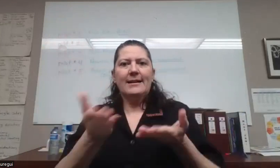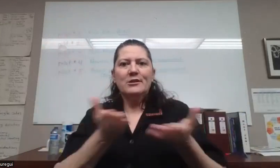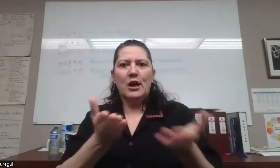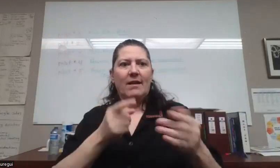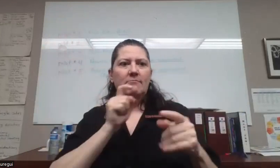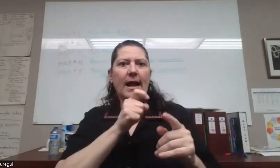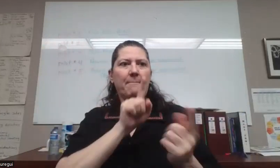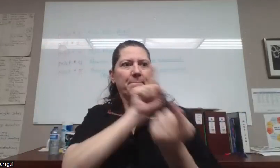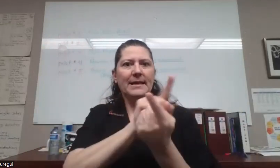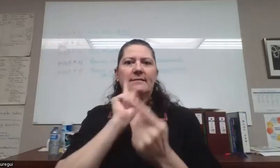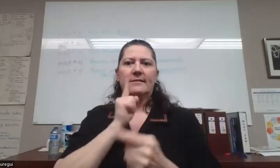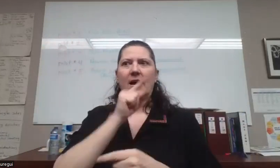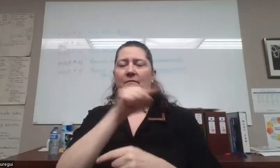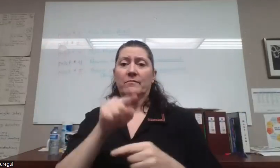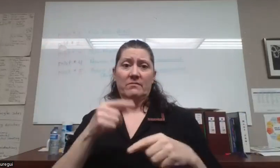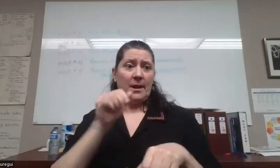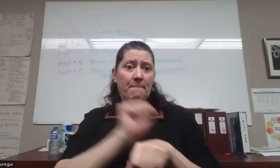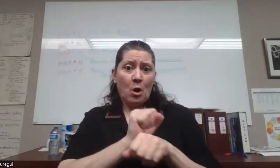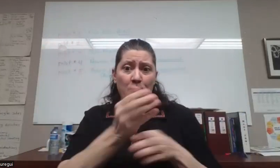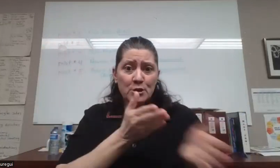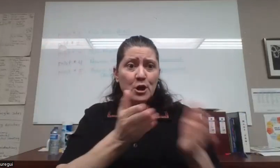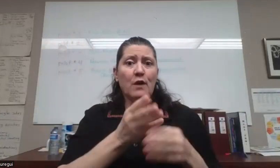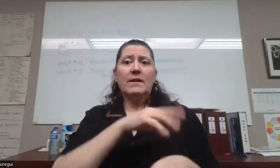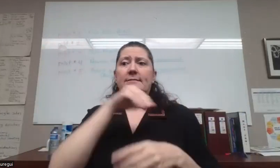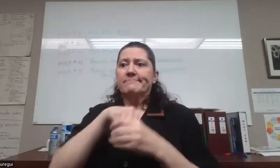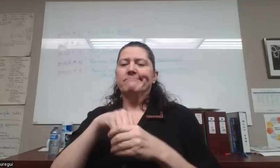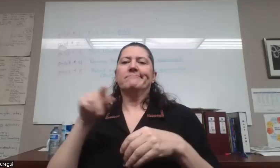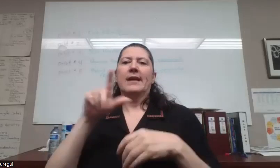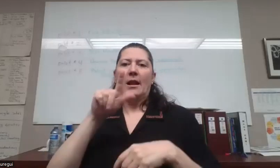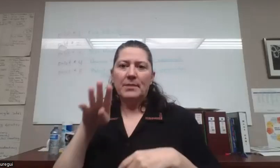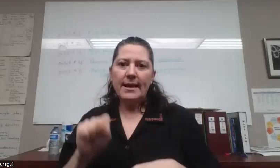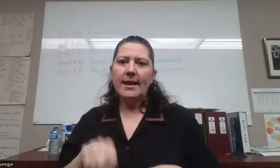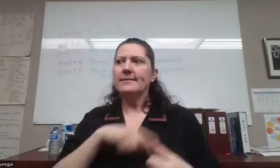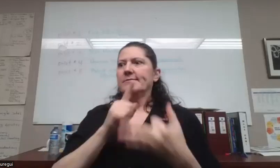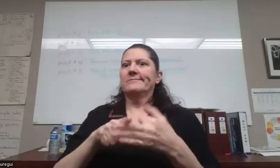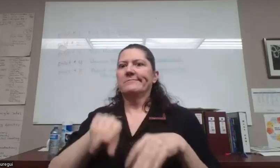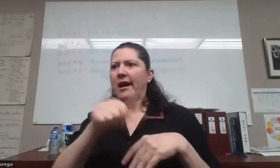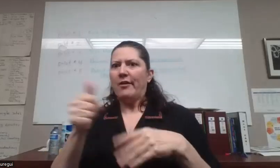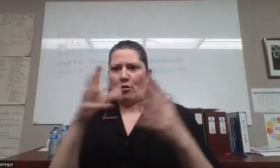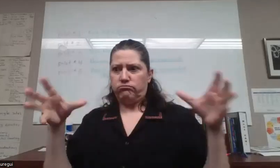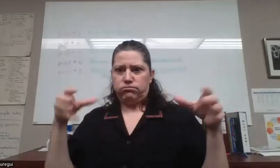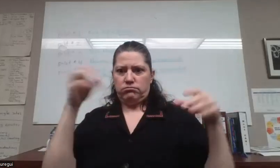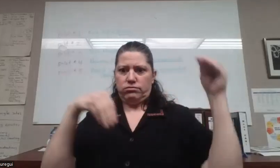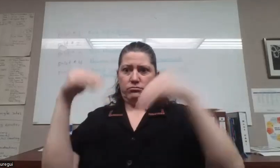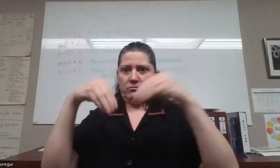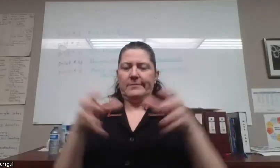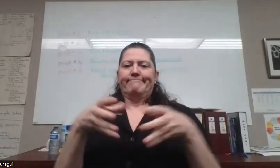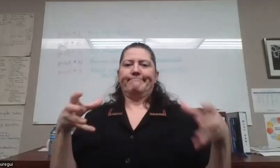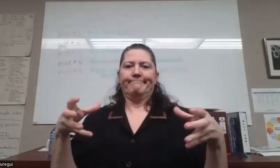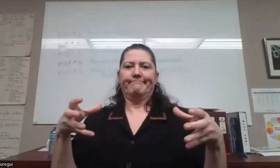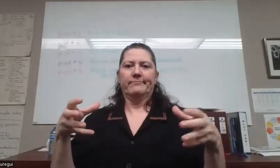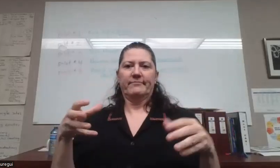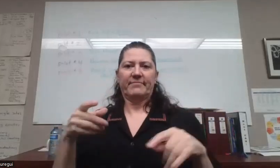further funding so that we can expand our programs and services to meet those needs, such as